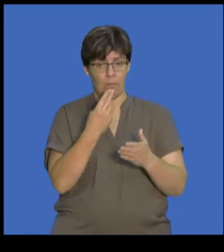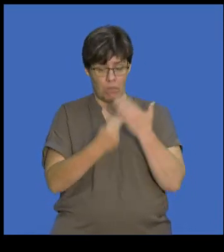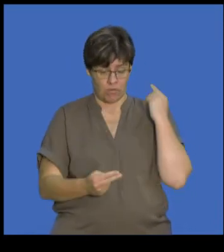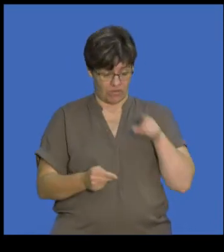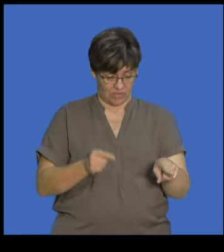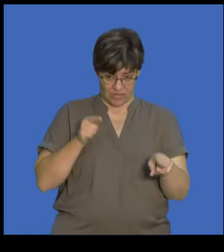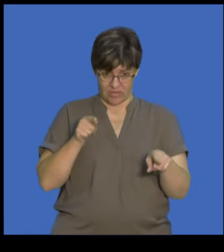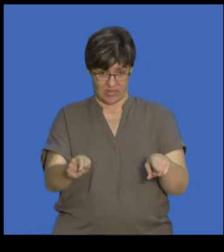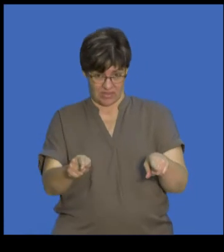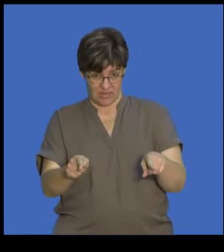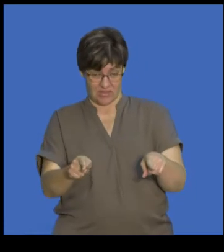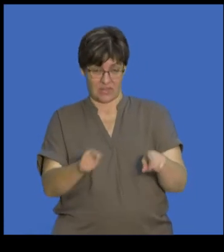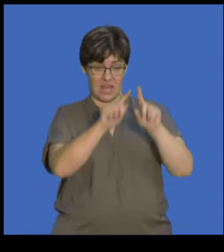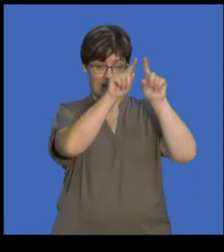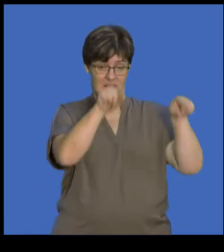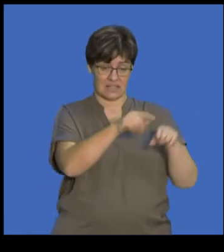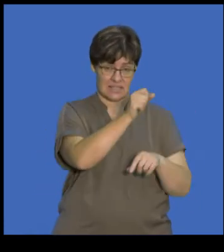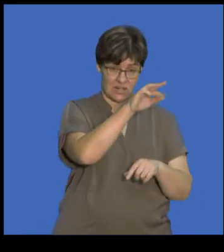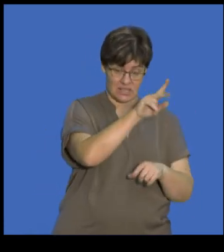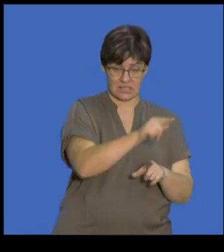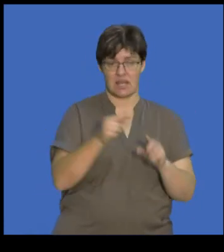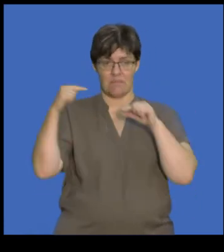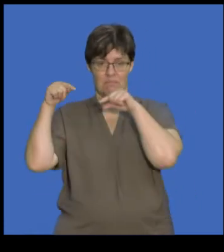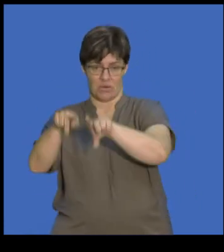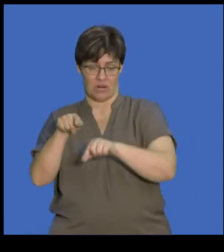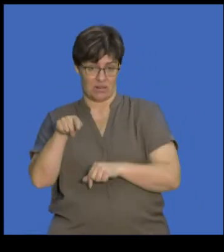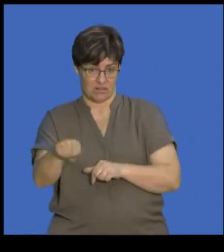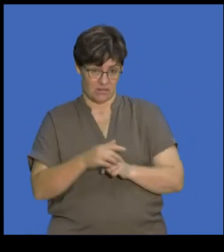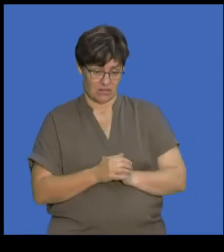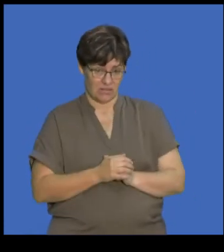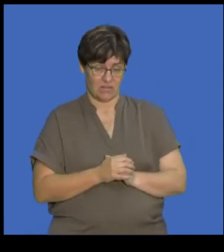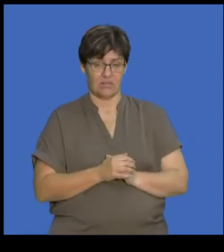series and parallel circuit, and we know what is happening in terms of